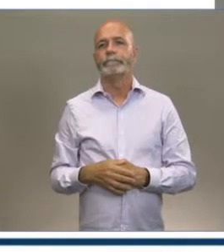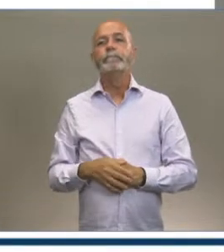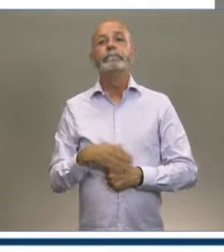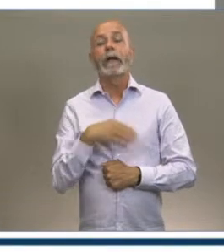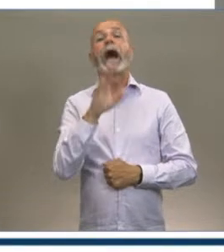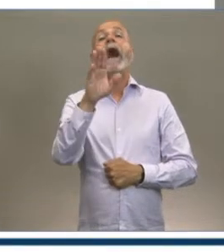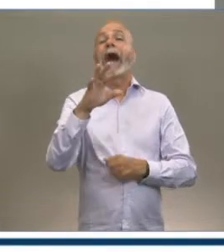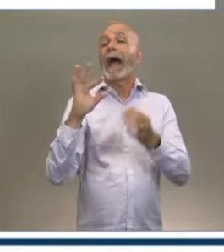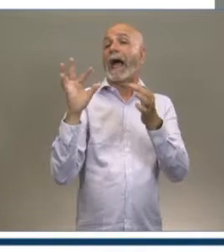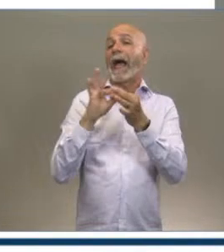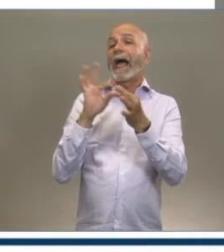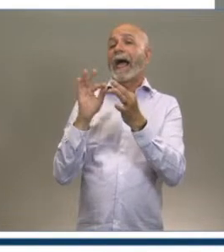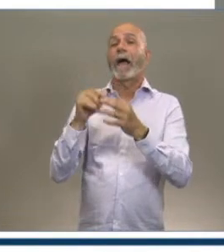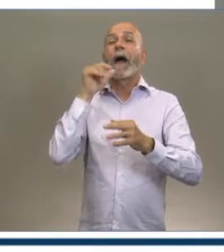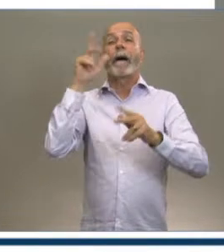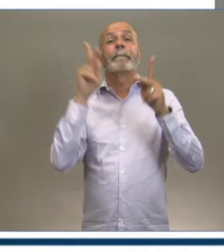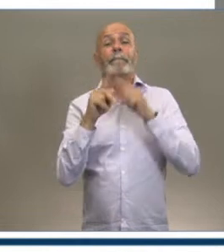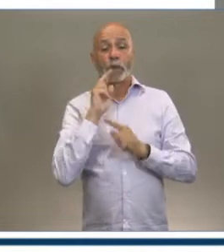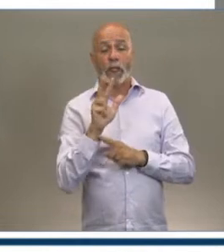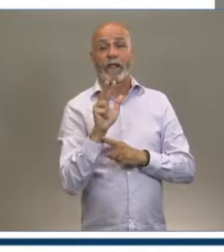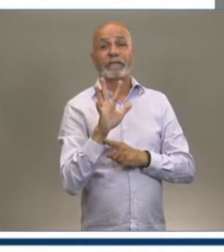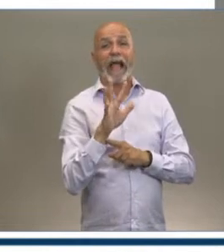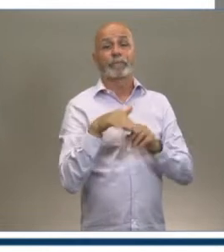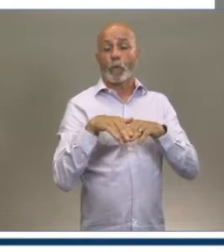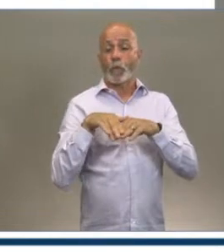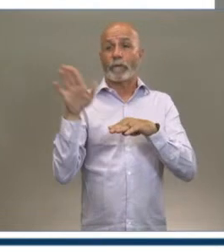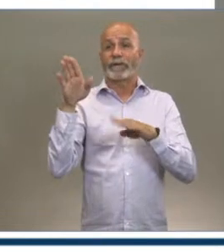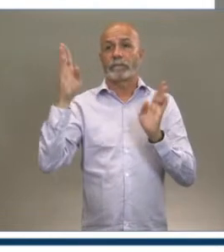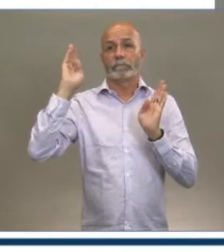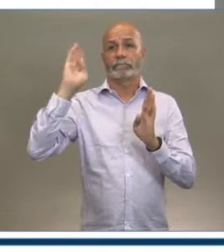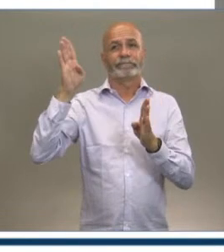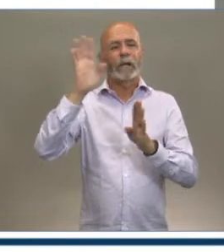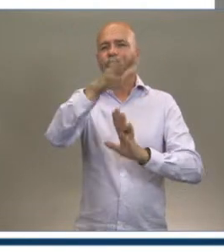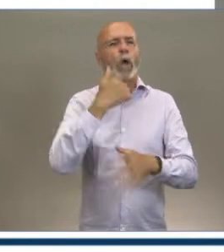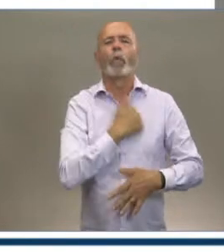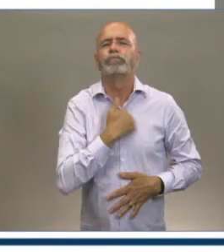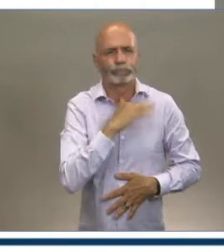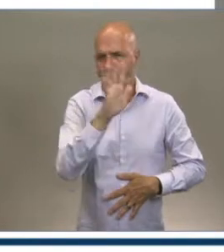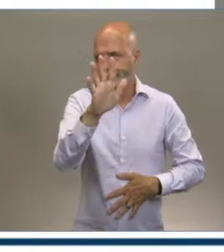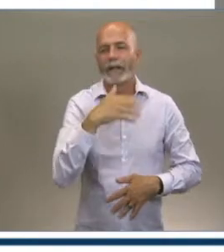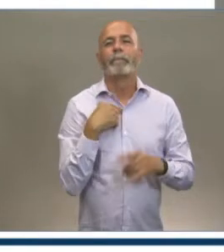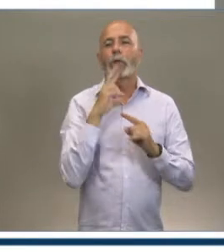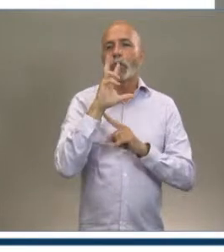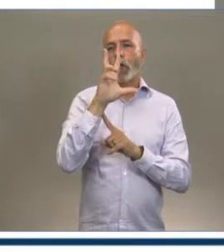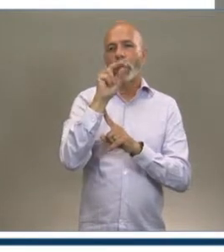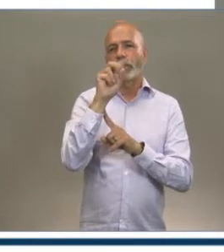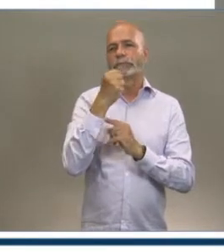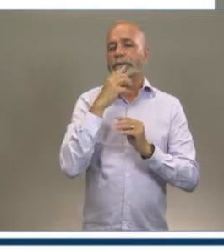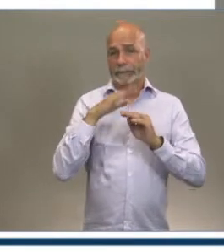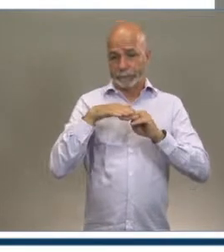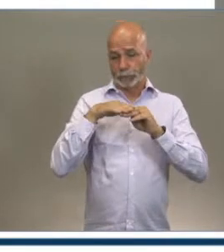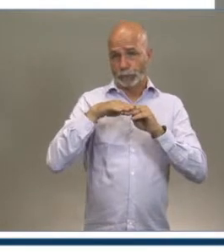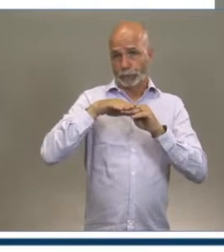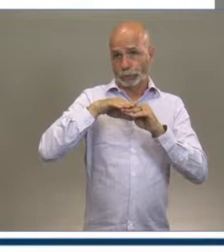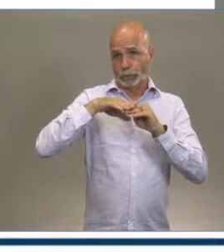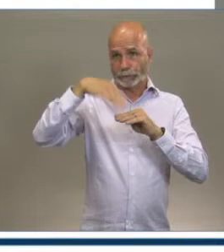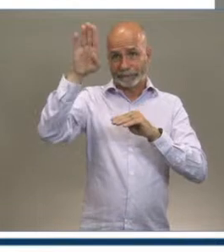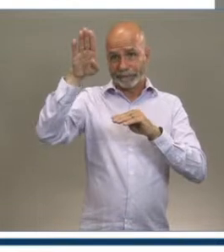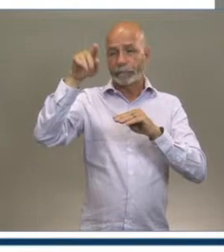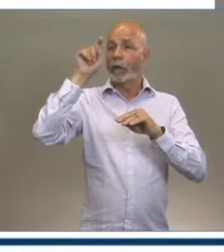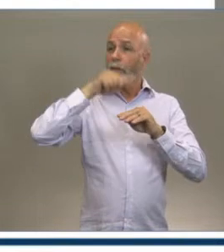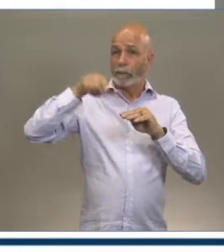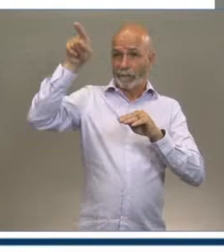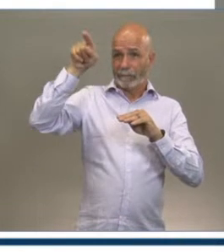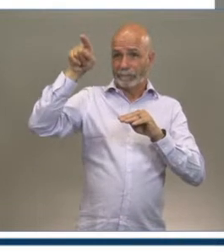up, those age group 35 and up 30 and up, are at least, all of those age cohorts are at least